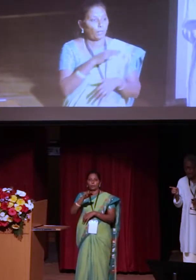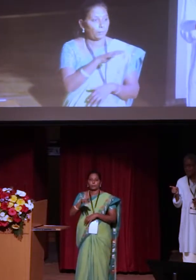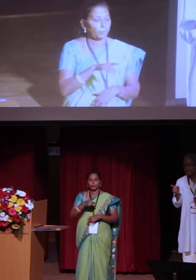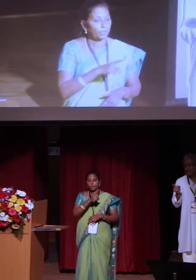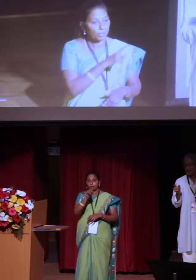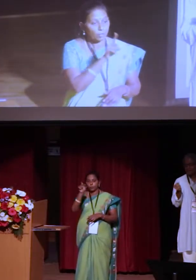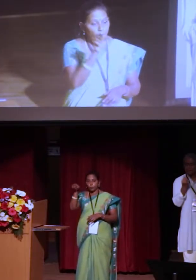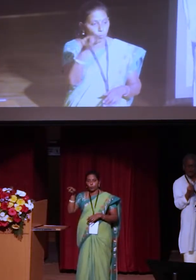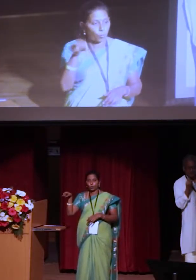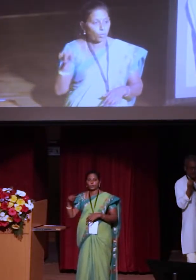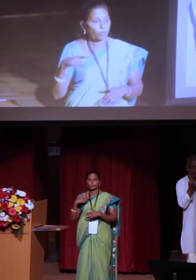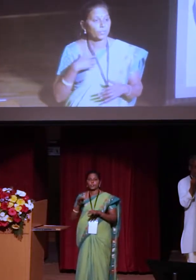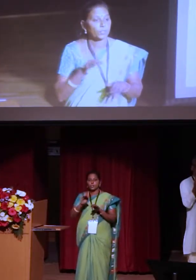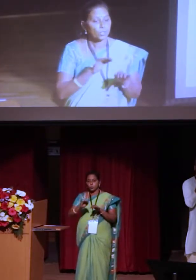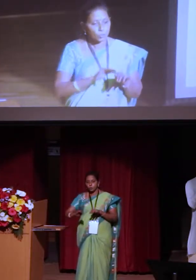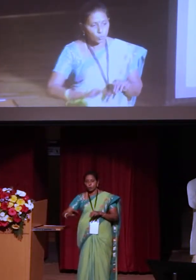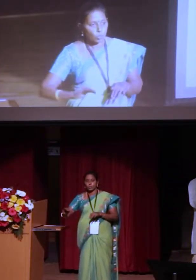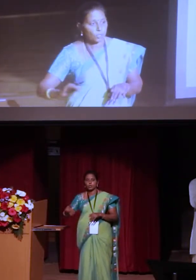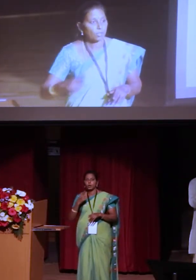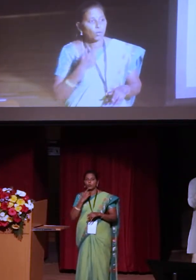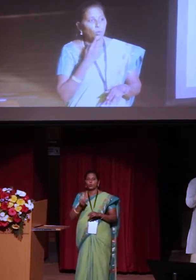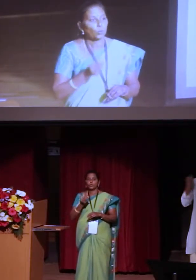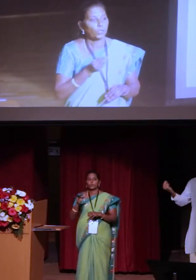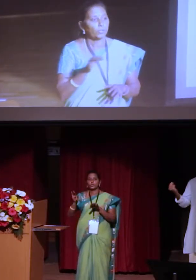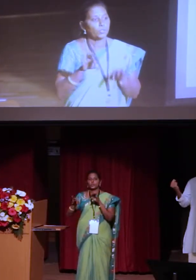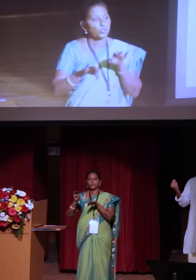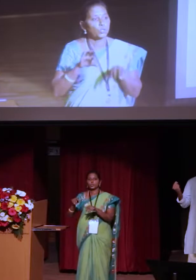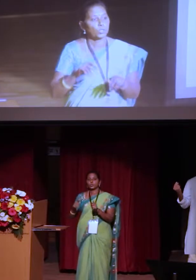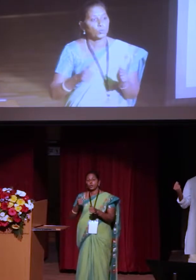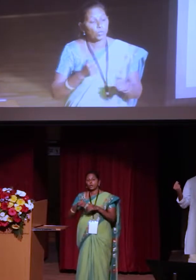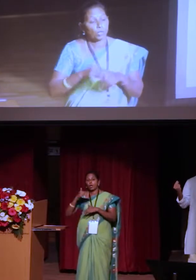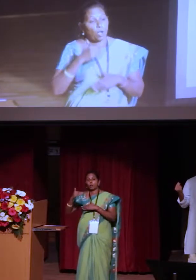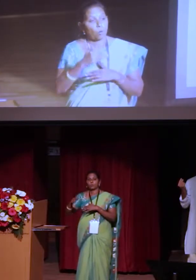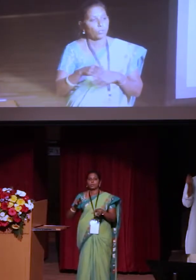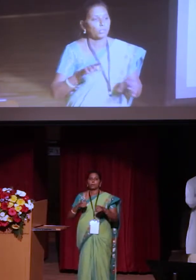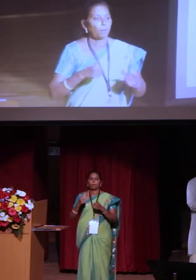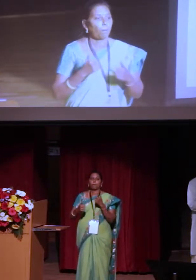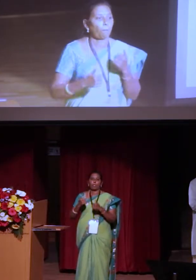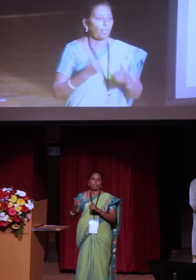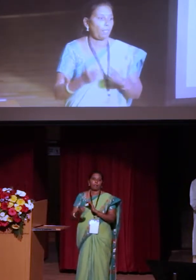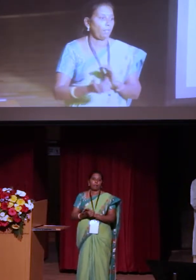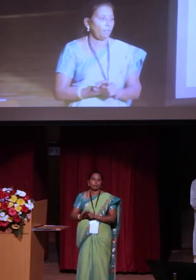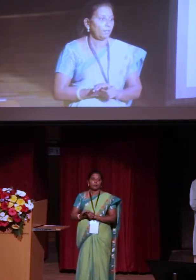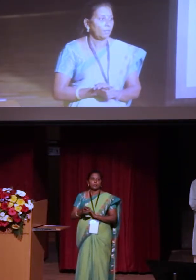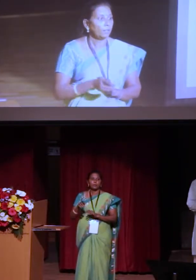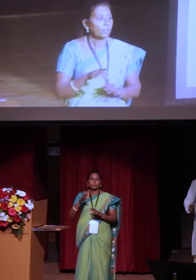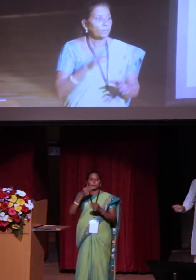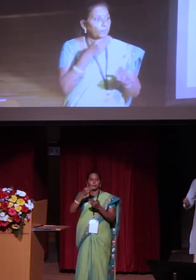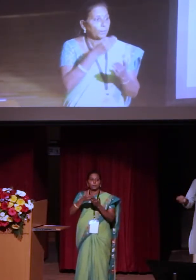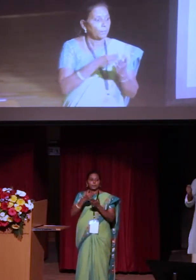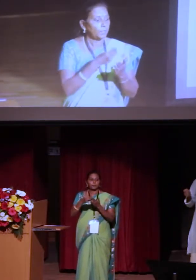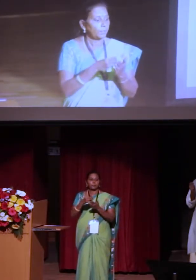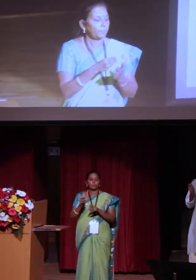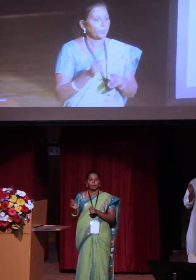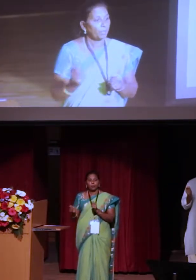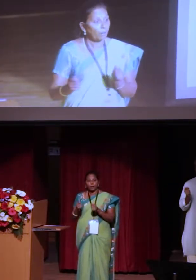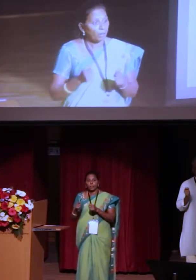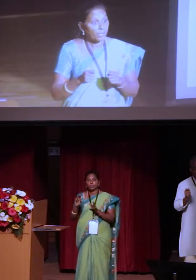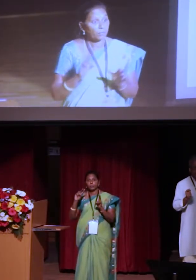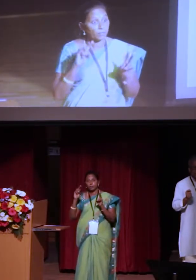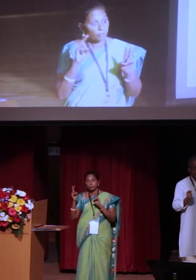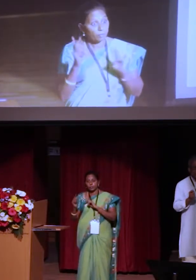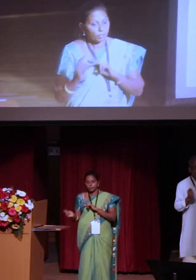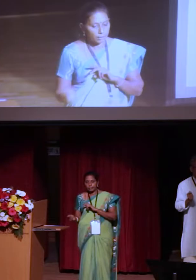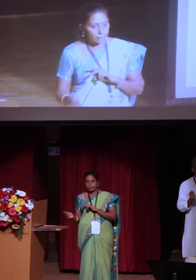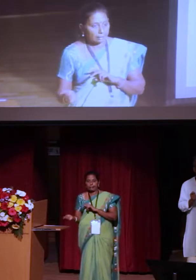of us here has a small child who, given a chance, will run out and play. The picture on the left has a kid running with the old